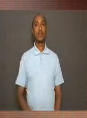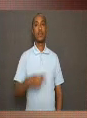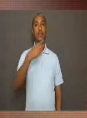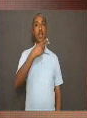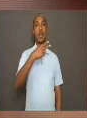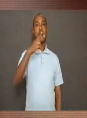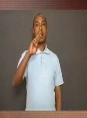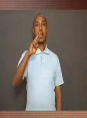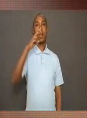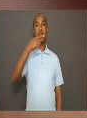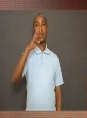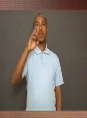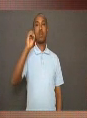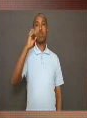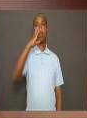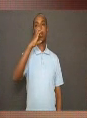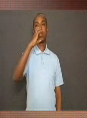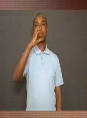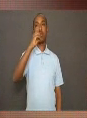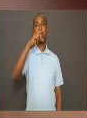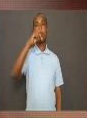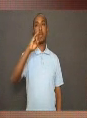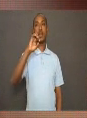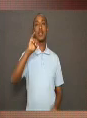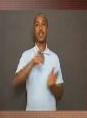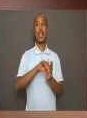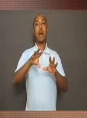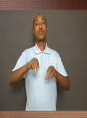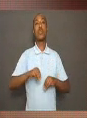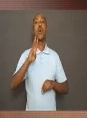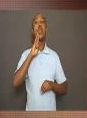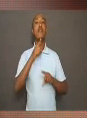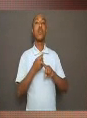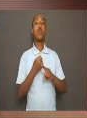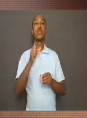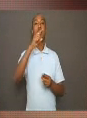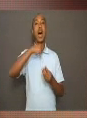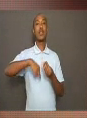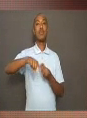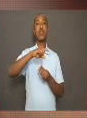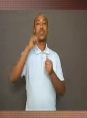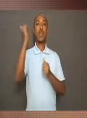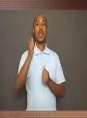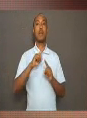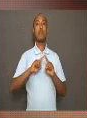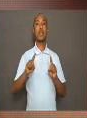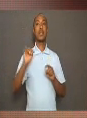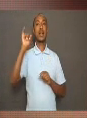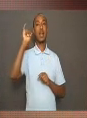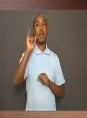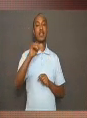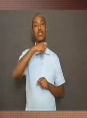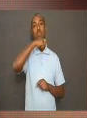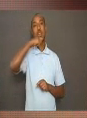Hygroscopic salts are those which absorb water from the atmosphere but remain